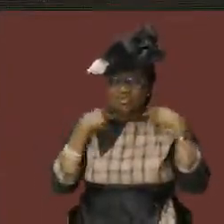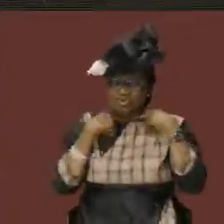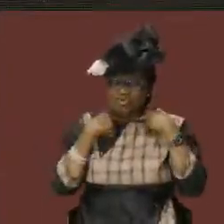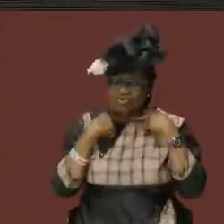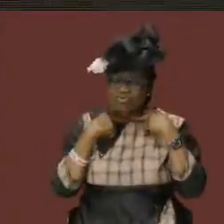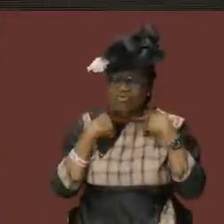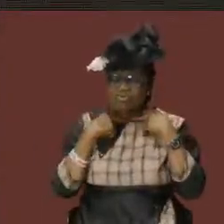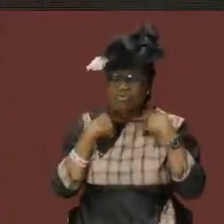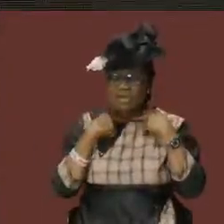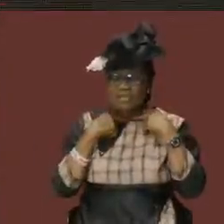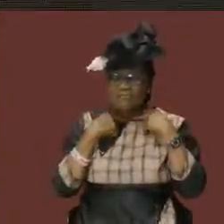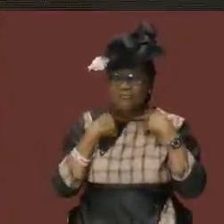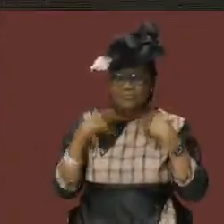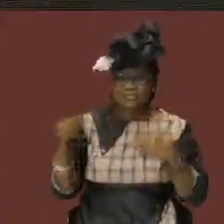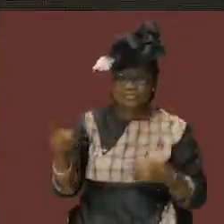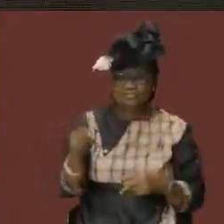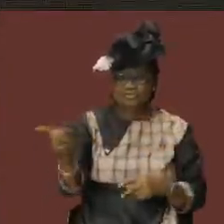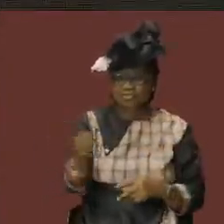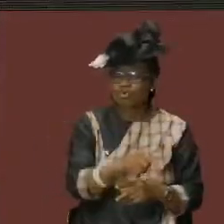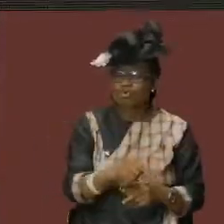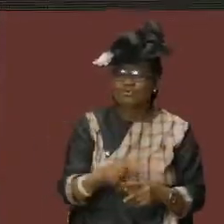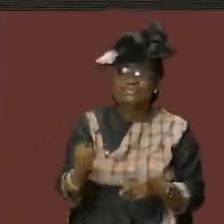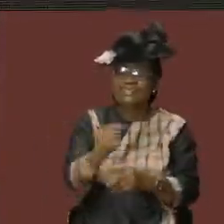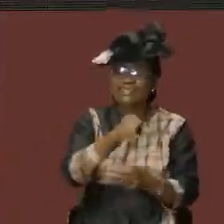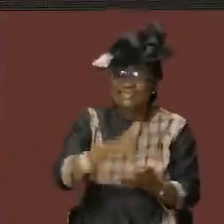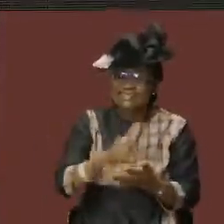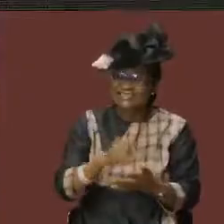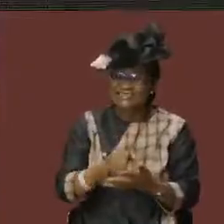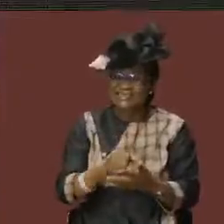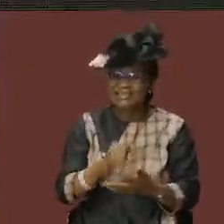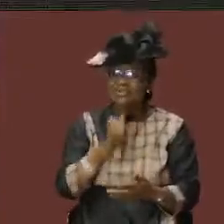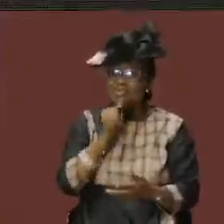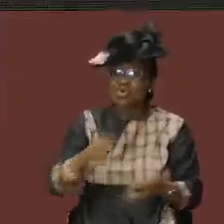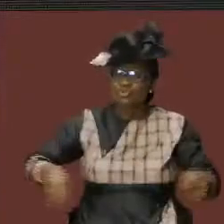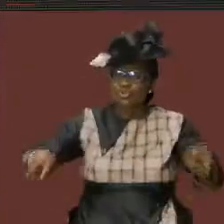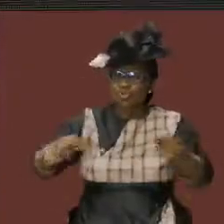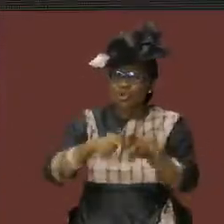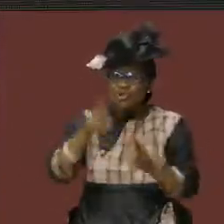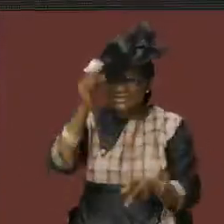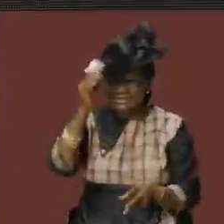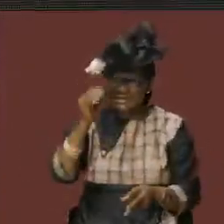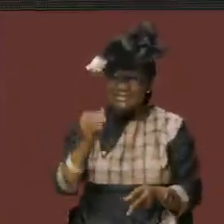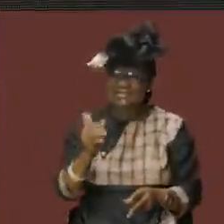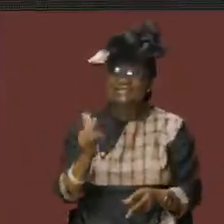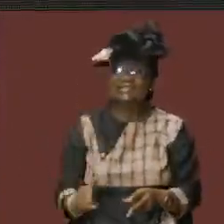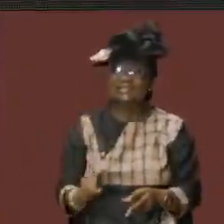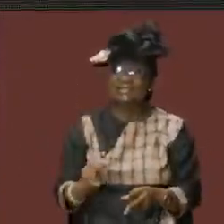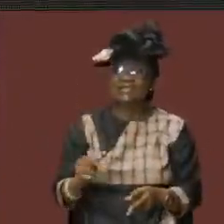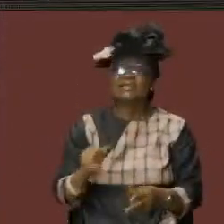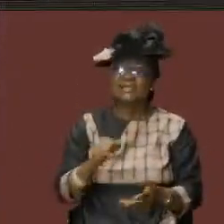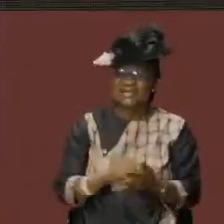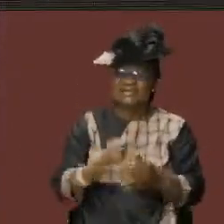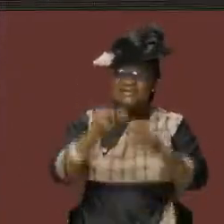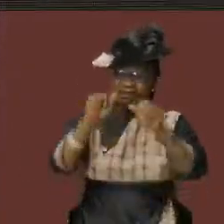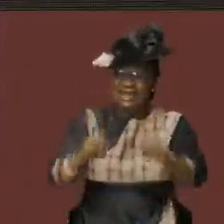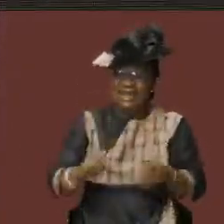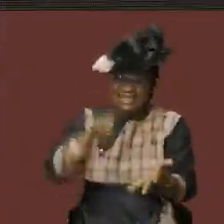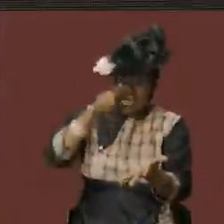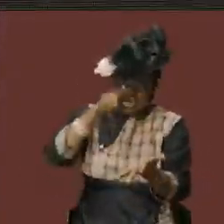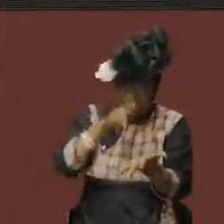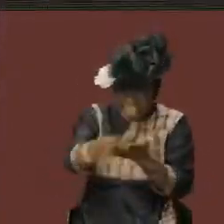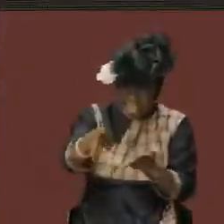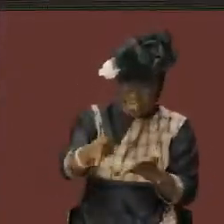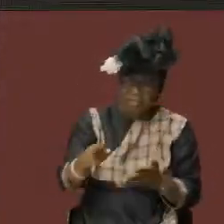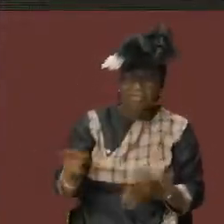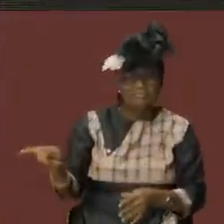served. You partake unworthily, it can kill you. So, if